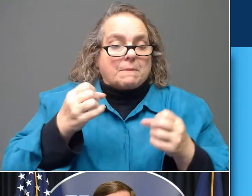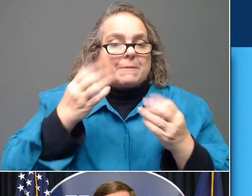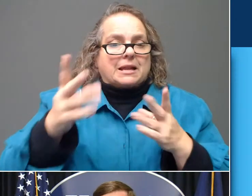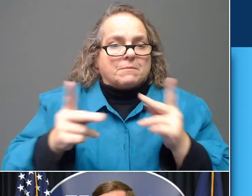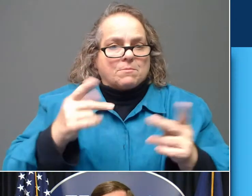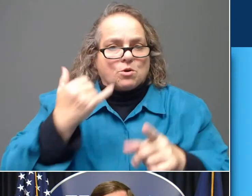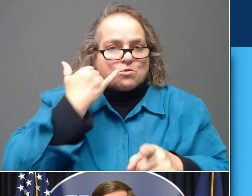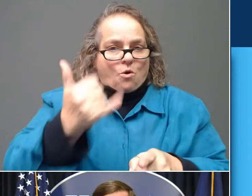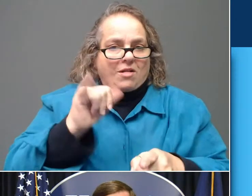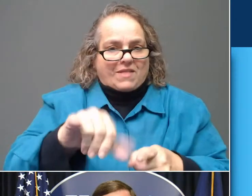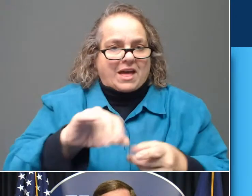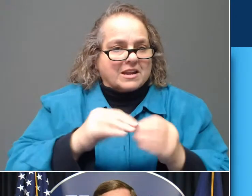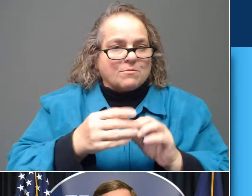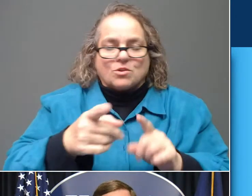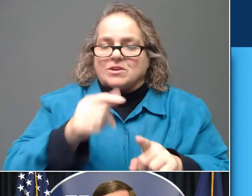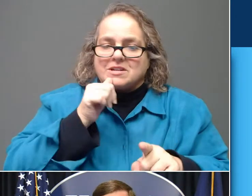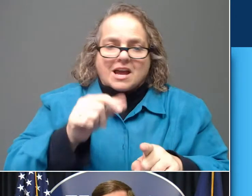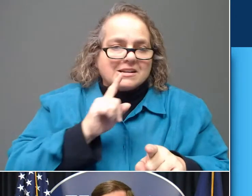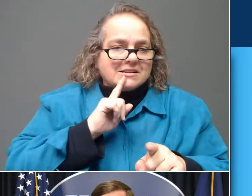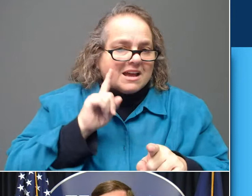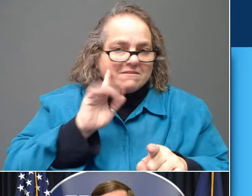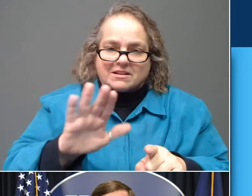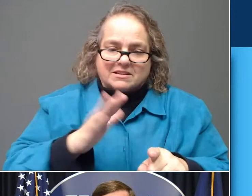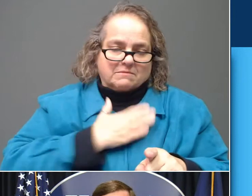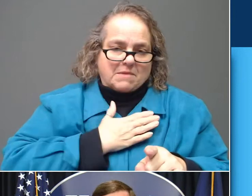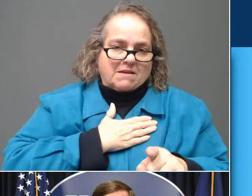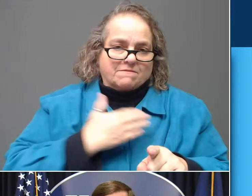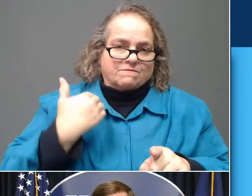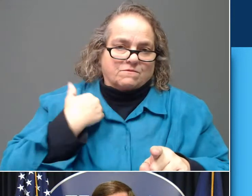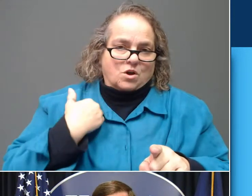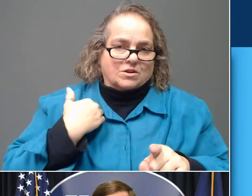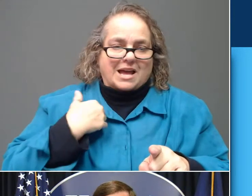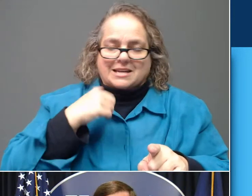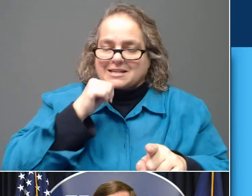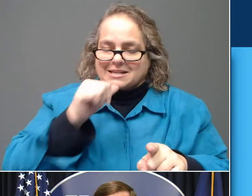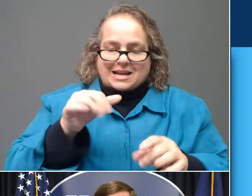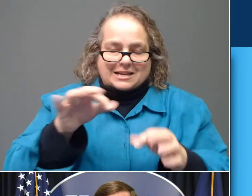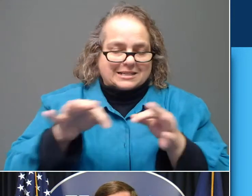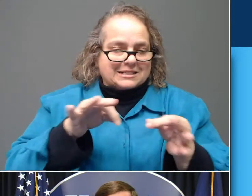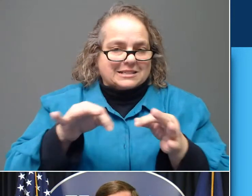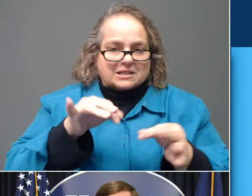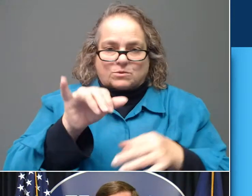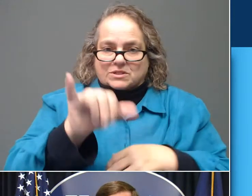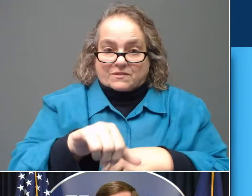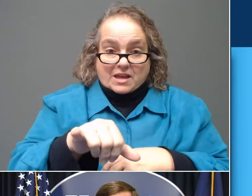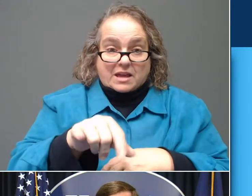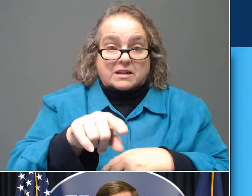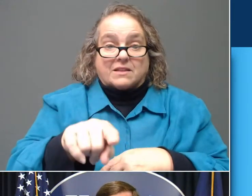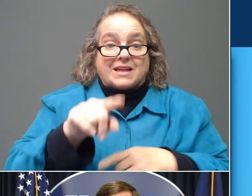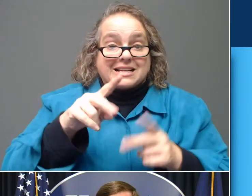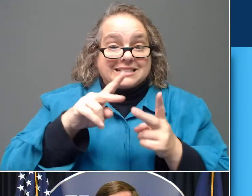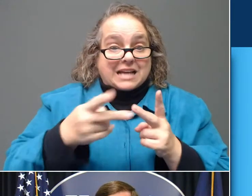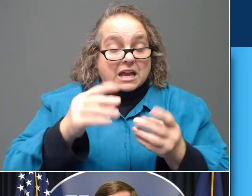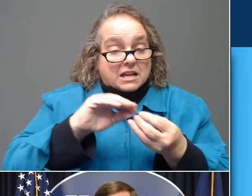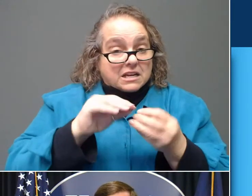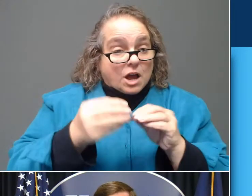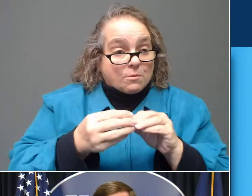that aren't hearing impaired. Listen, that's my fault. I didn't distinguish that in the beginning, but that second number, the